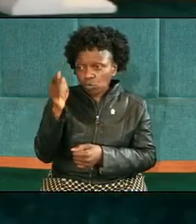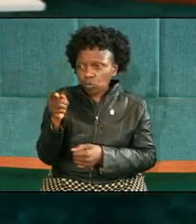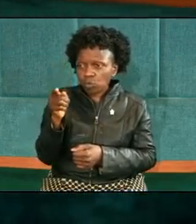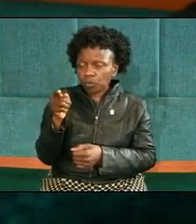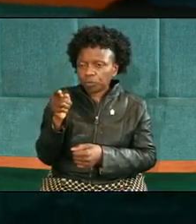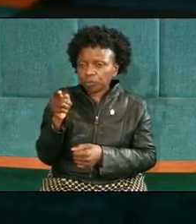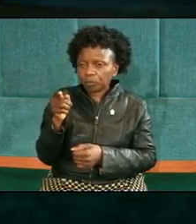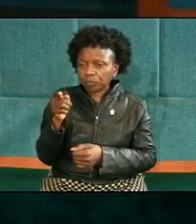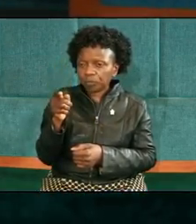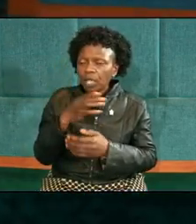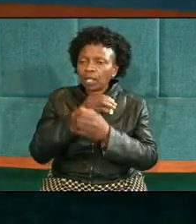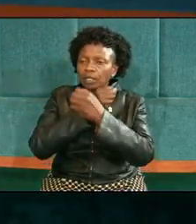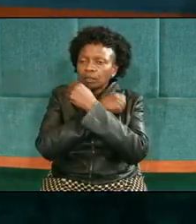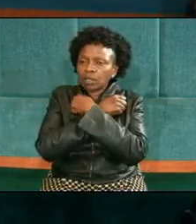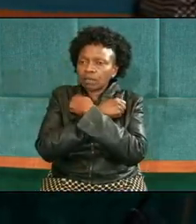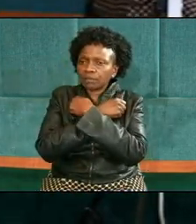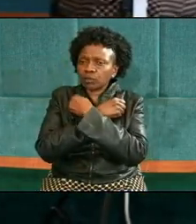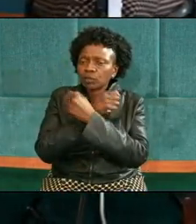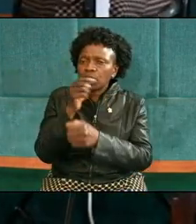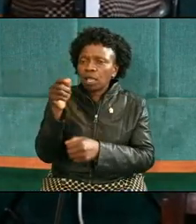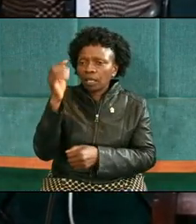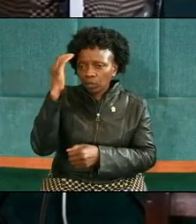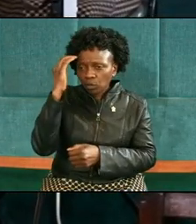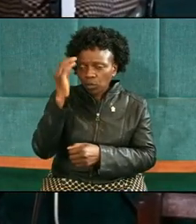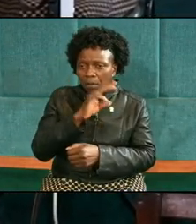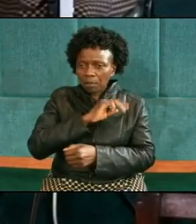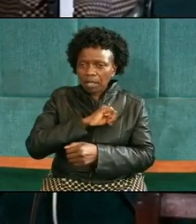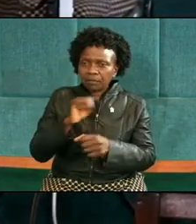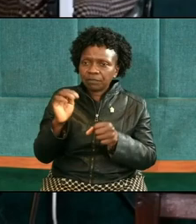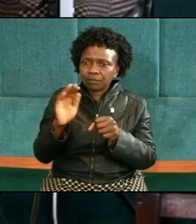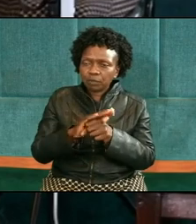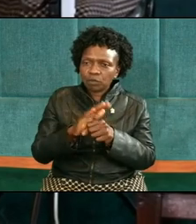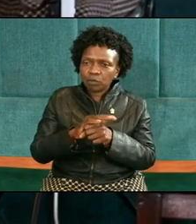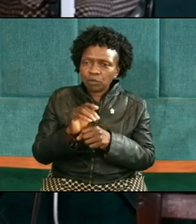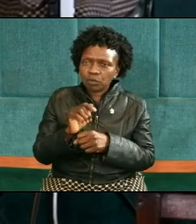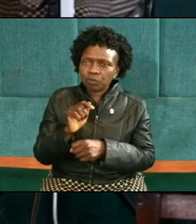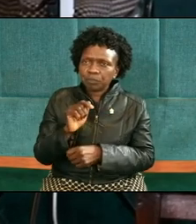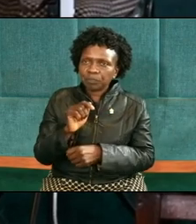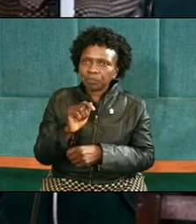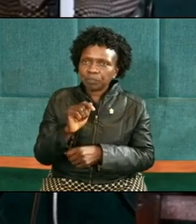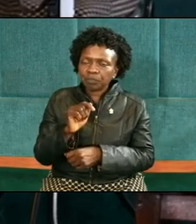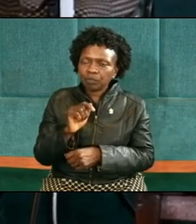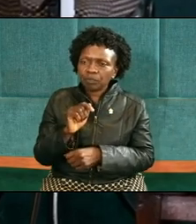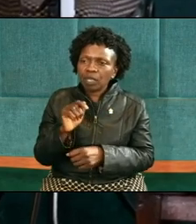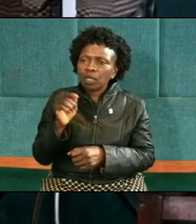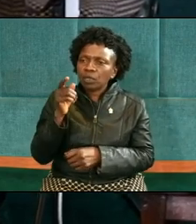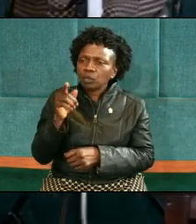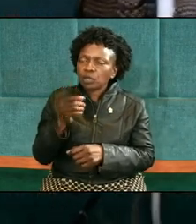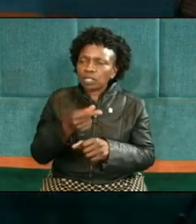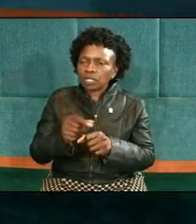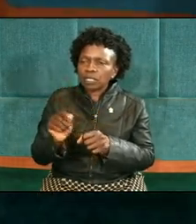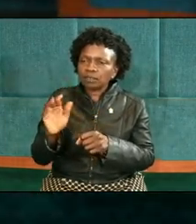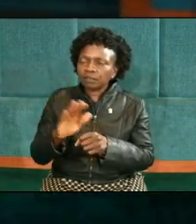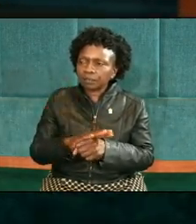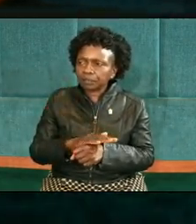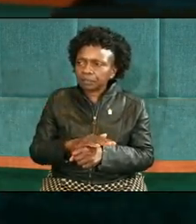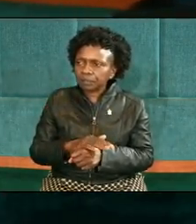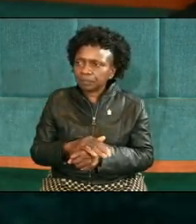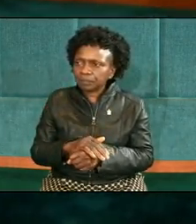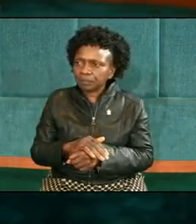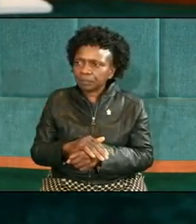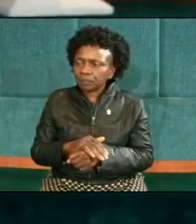are compassionate. I know you are merciful. I know you are loving. Yeah. But he missed out